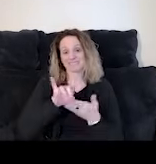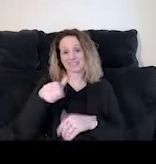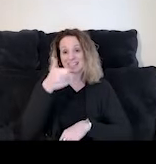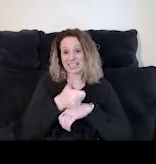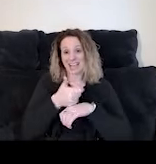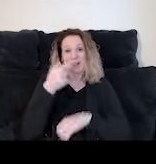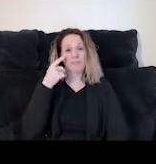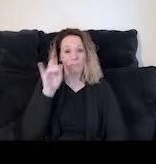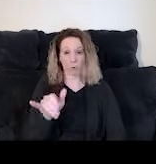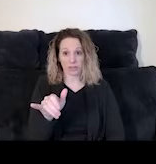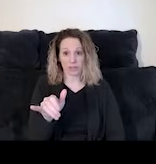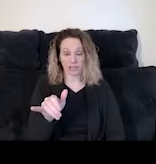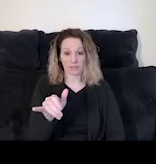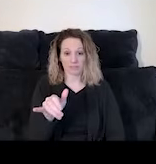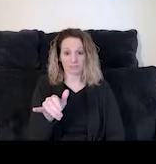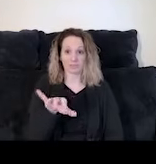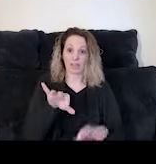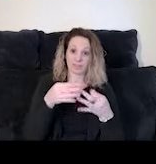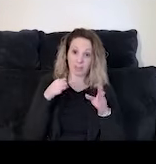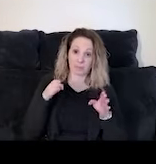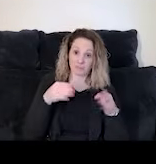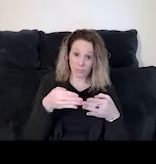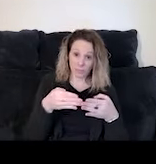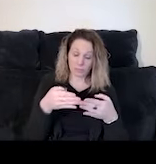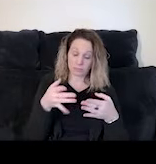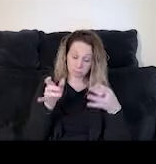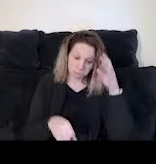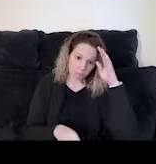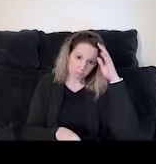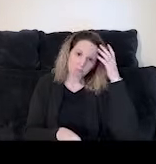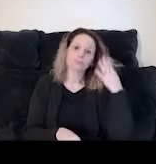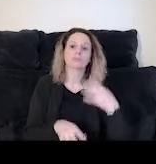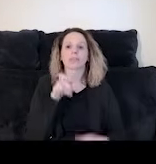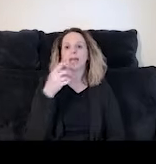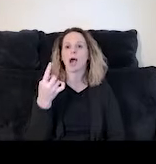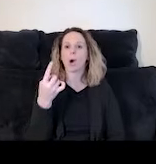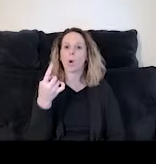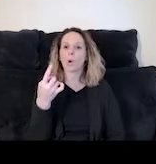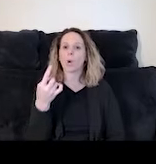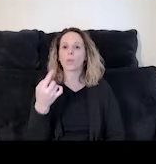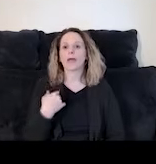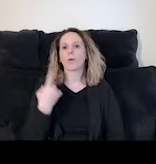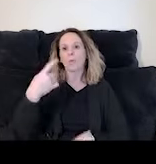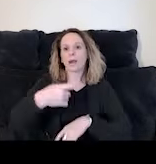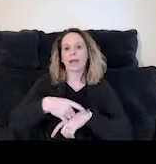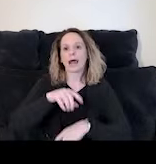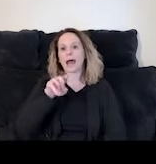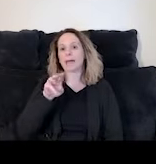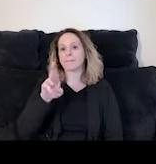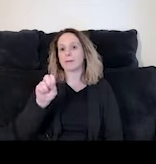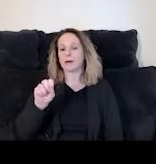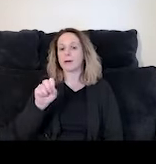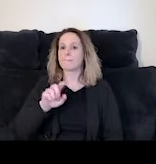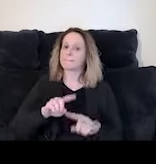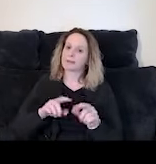that by the way that it's family focused and has not just that one mobile intervention, but follows a